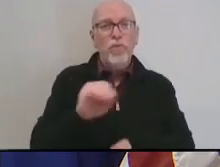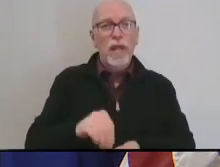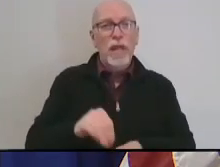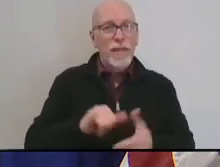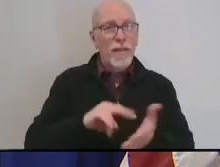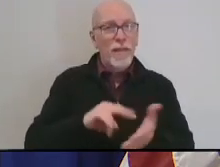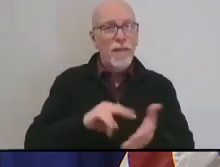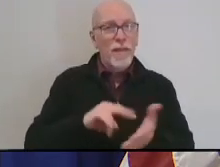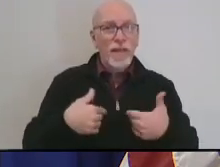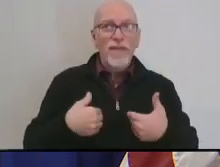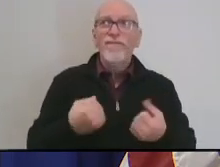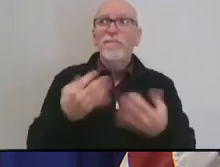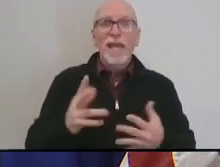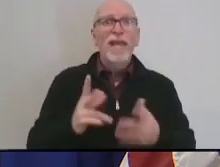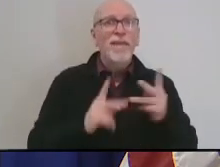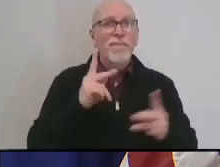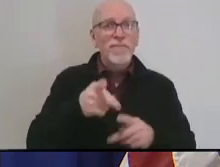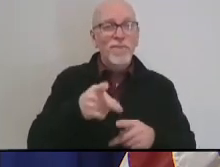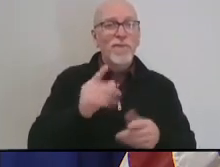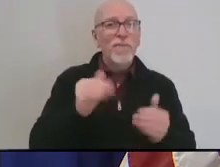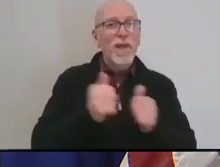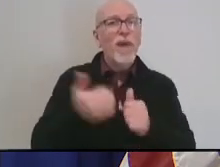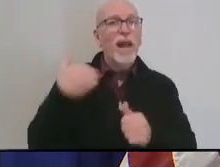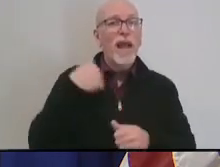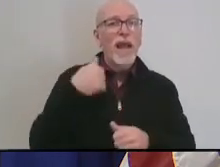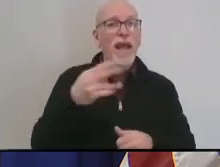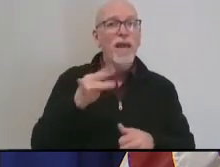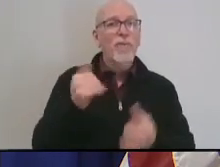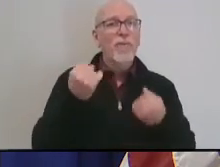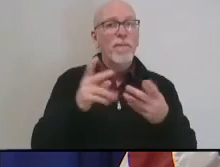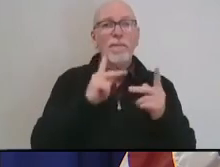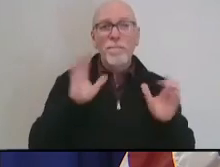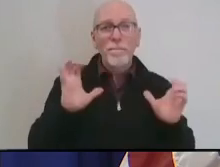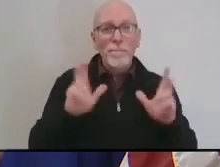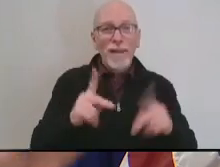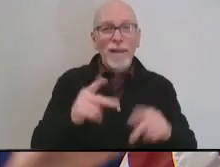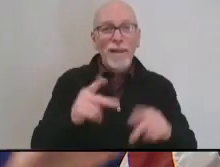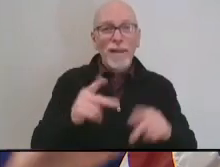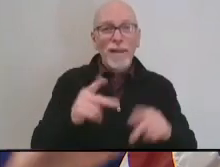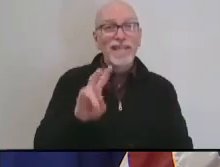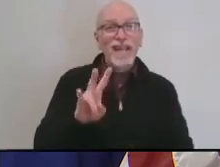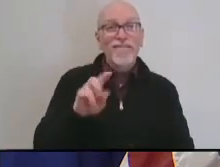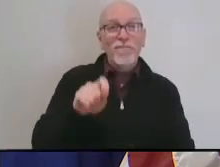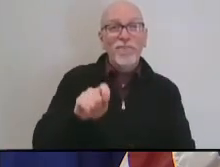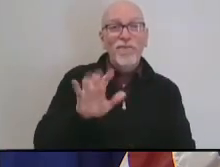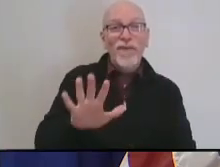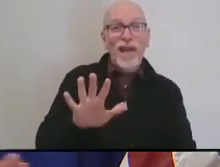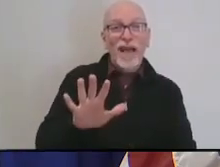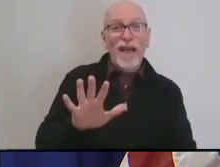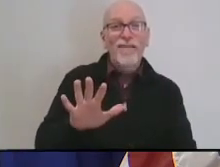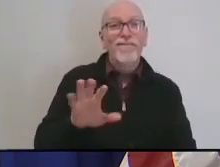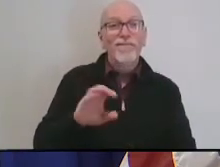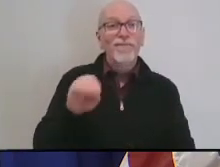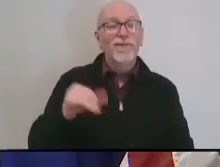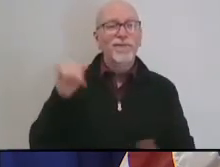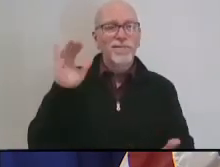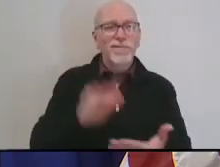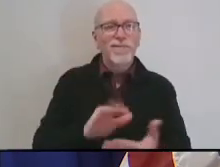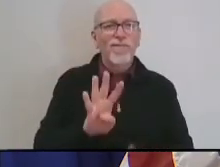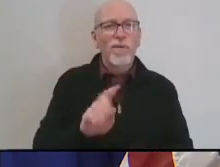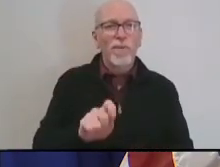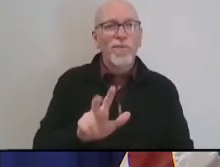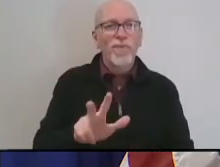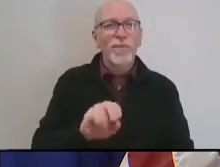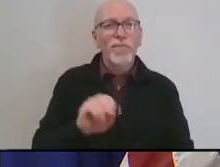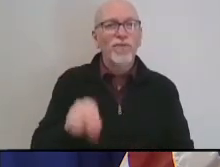back to last April, back to work, 17.5, 4.3. So this has been, I say all that, Michael, this has been